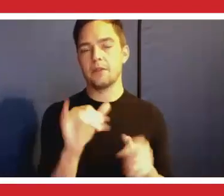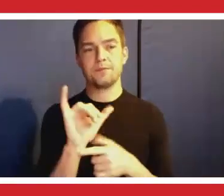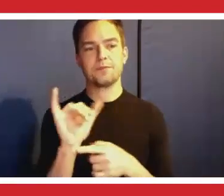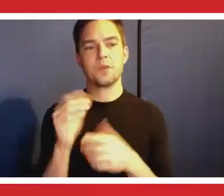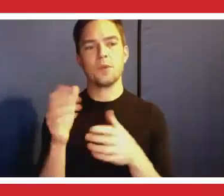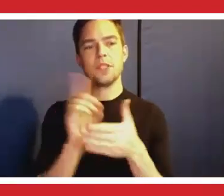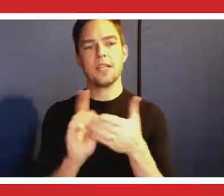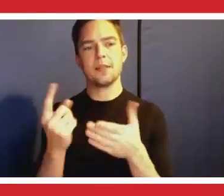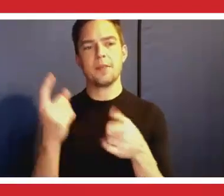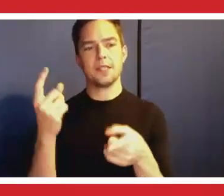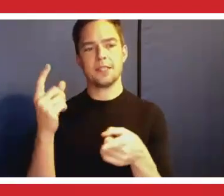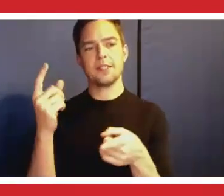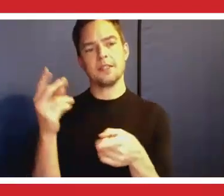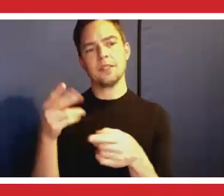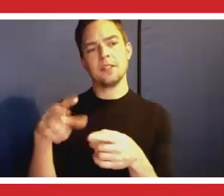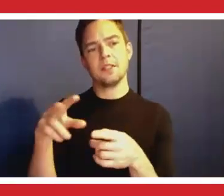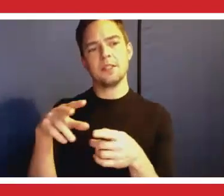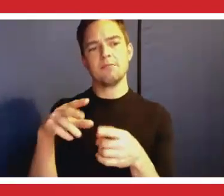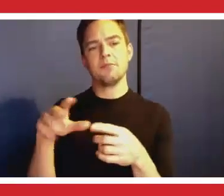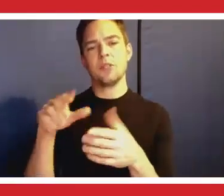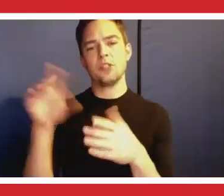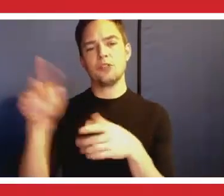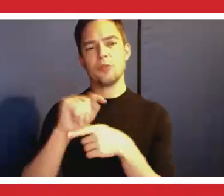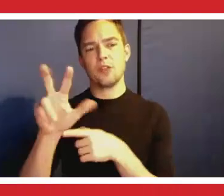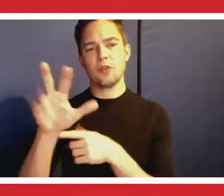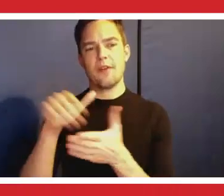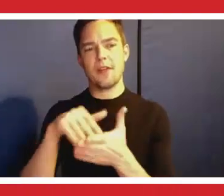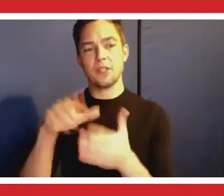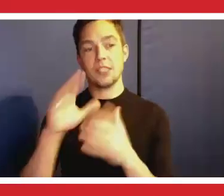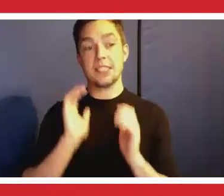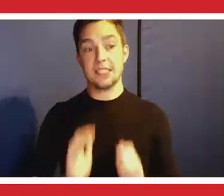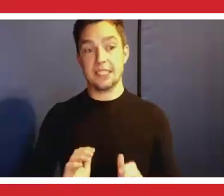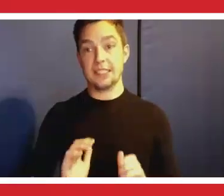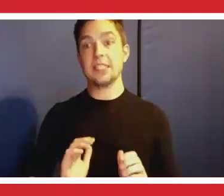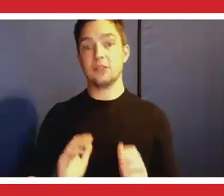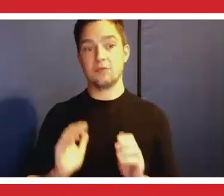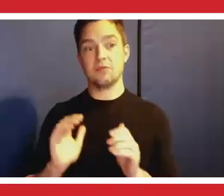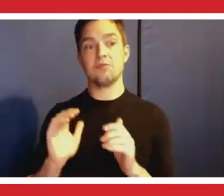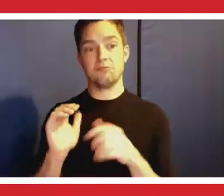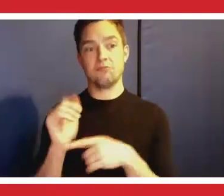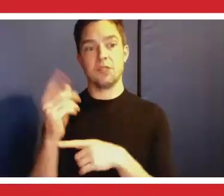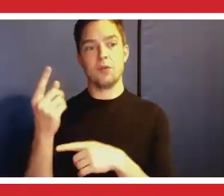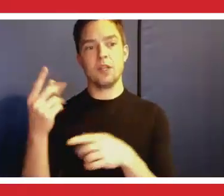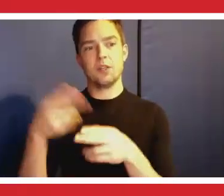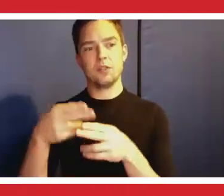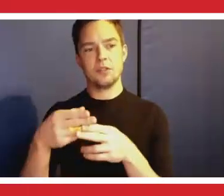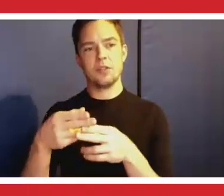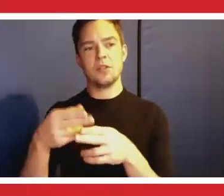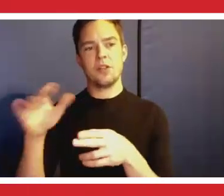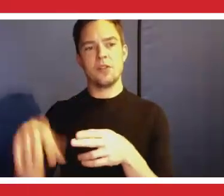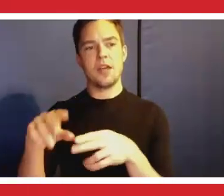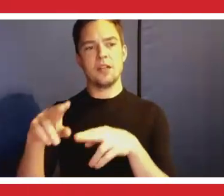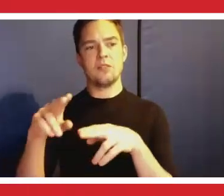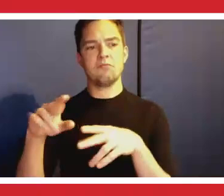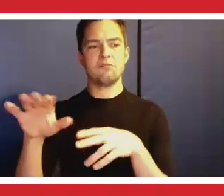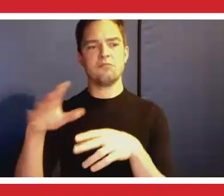thinking that we trained about 35,000 civil servants on. So all these different things that actually came together, the technology frameworks,